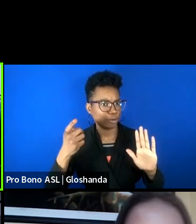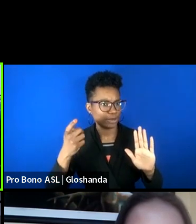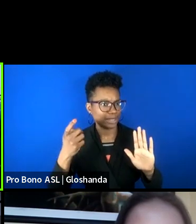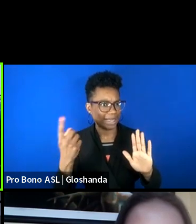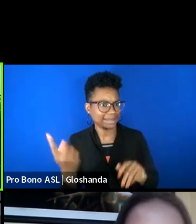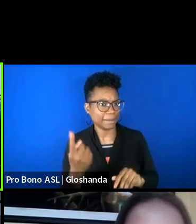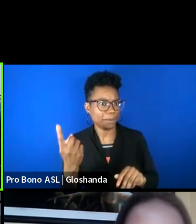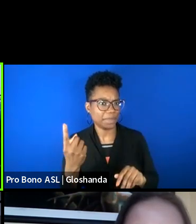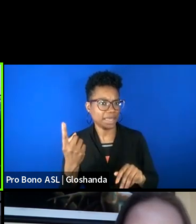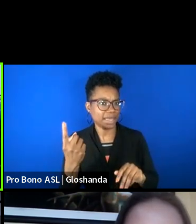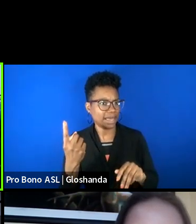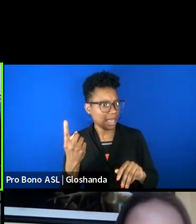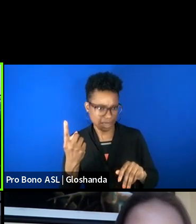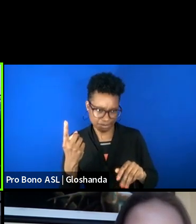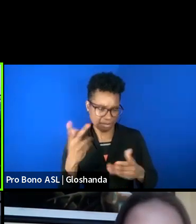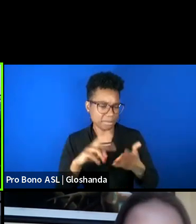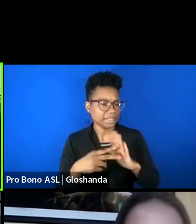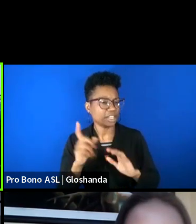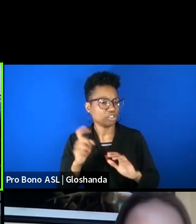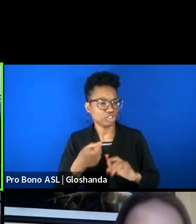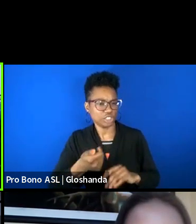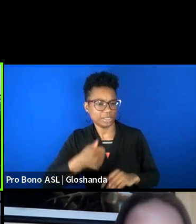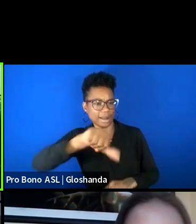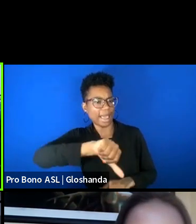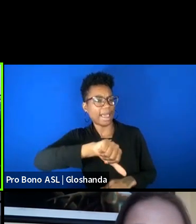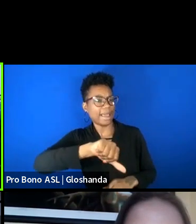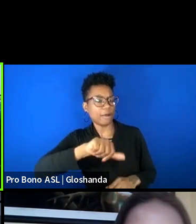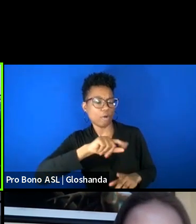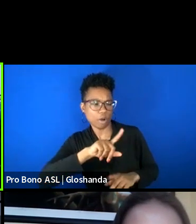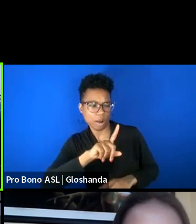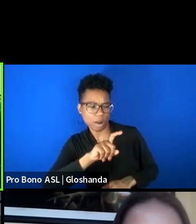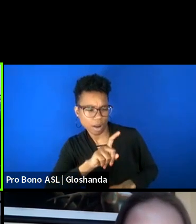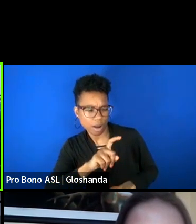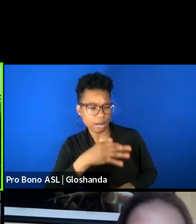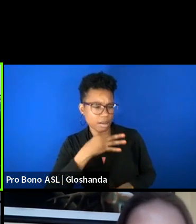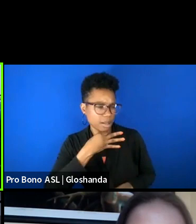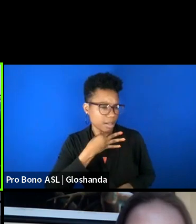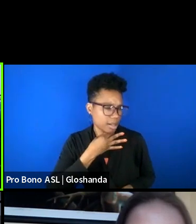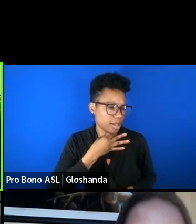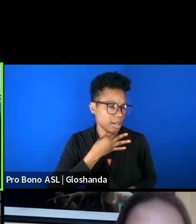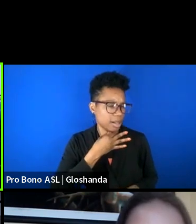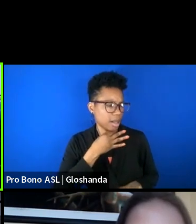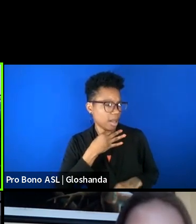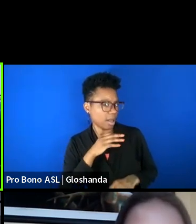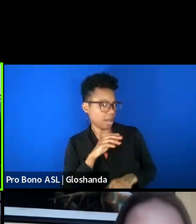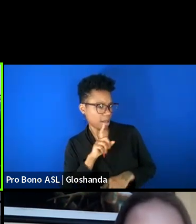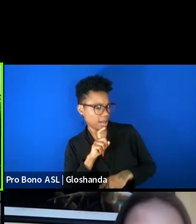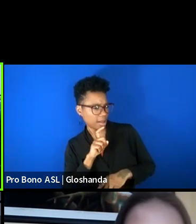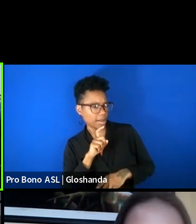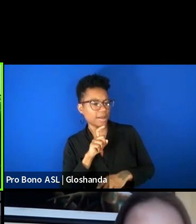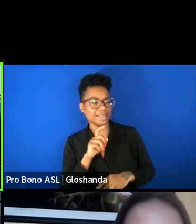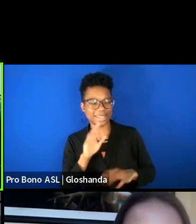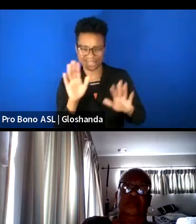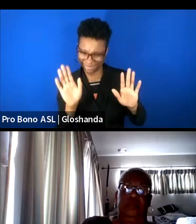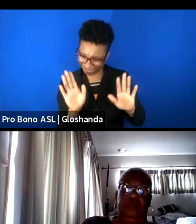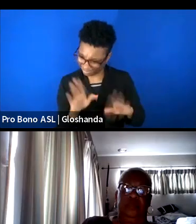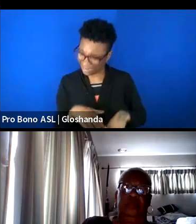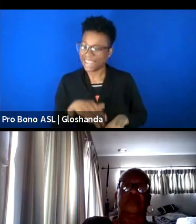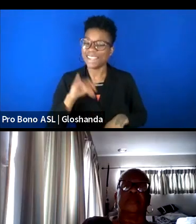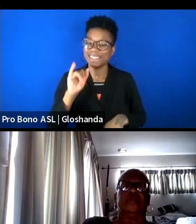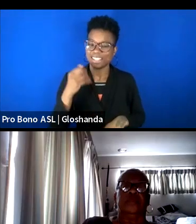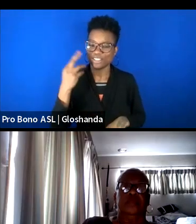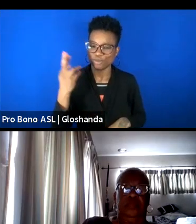like deny it or question it, you know, constantly. I'm like, no, that's why I should embrace